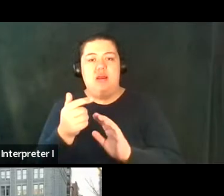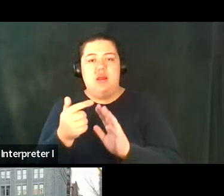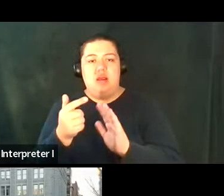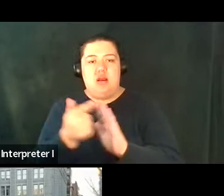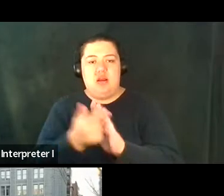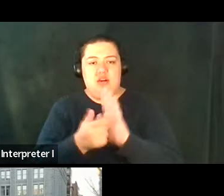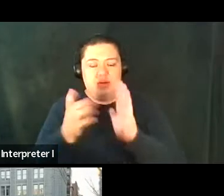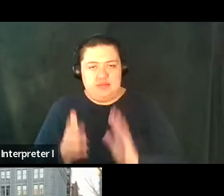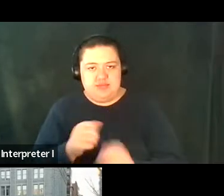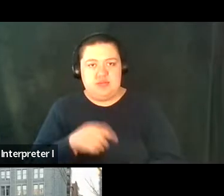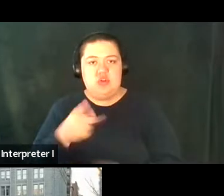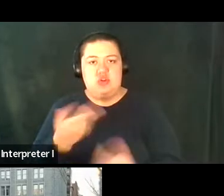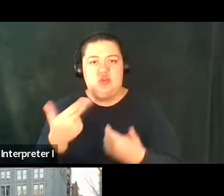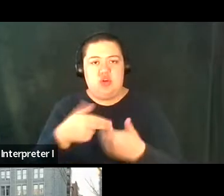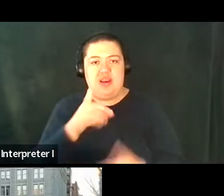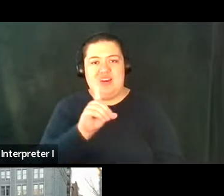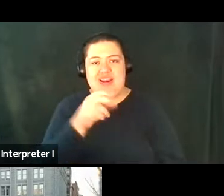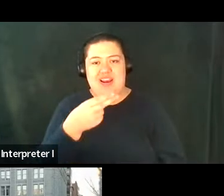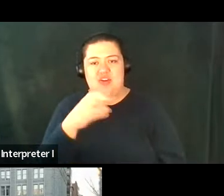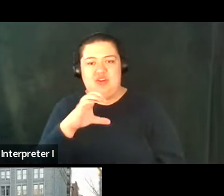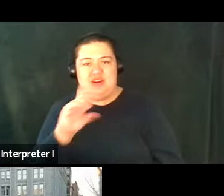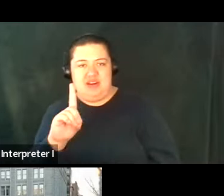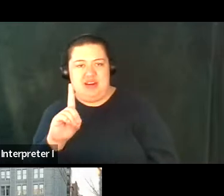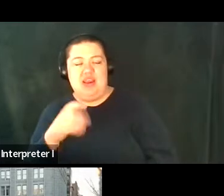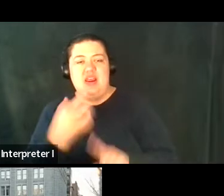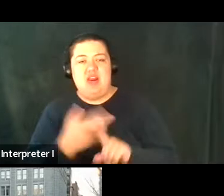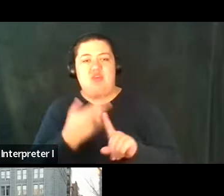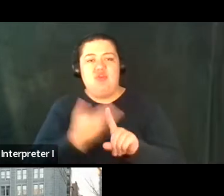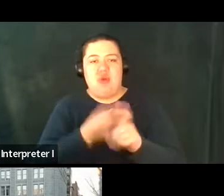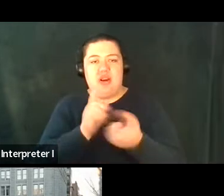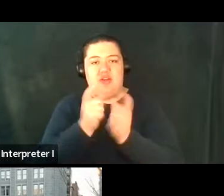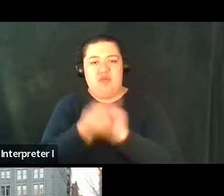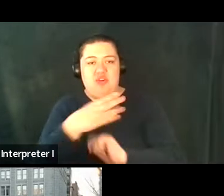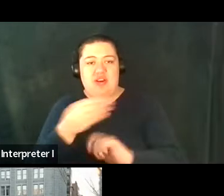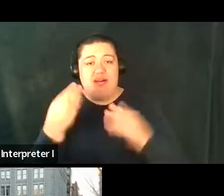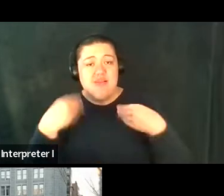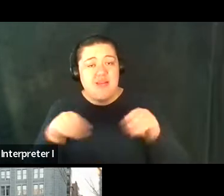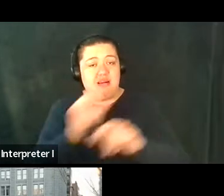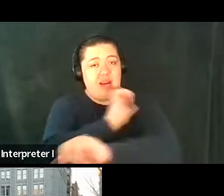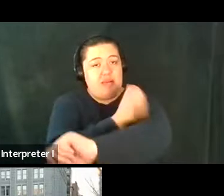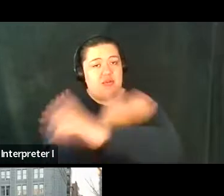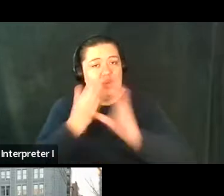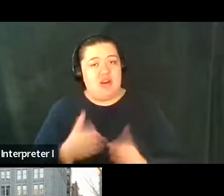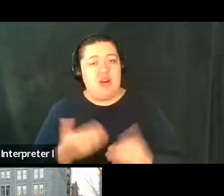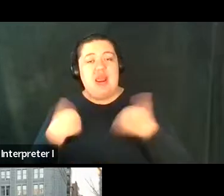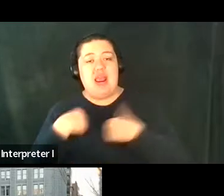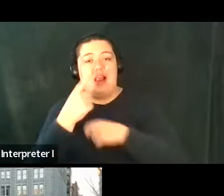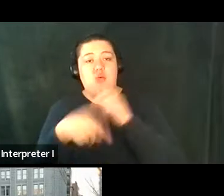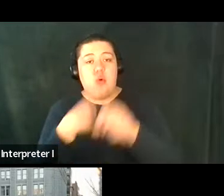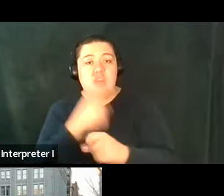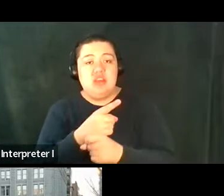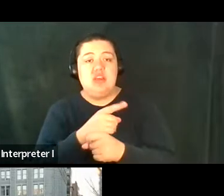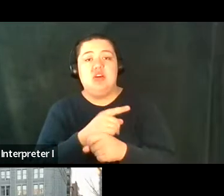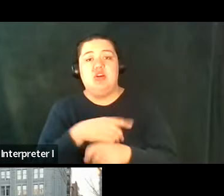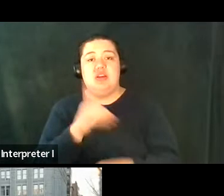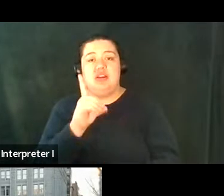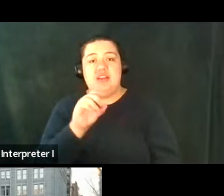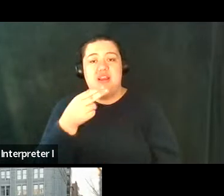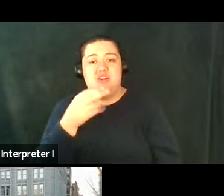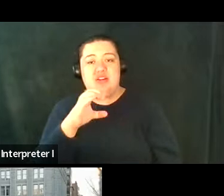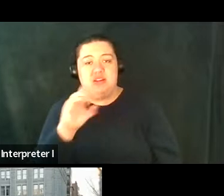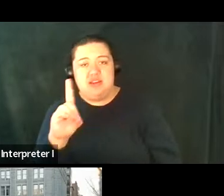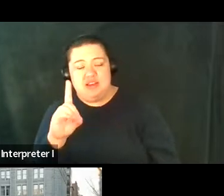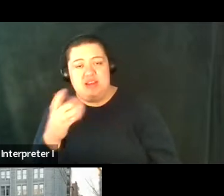joined DHCD as the rent conversion and sale administrator. She also served a one-year term as DHCD's